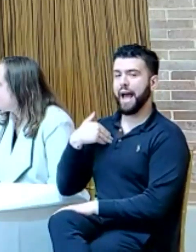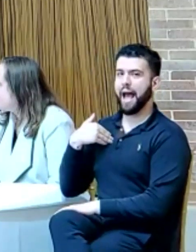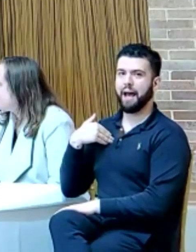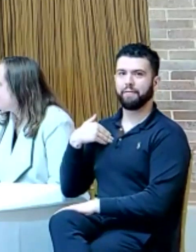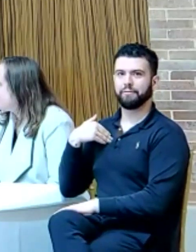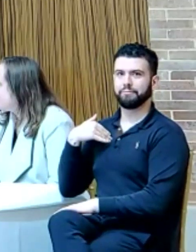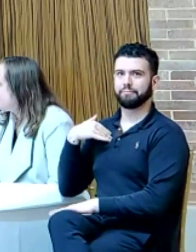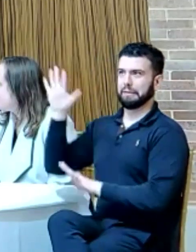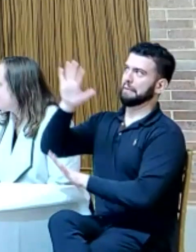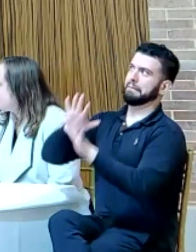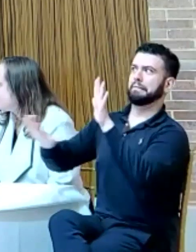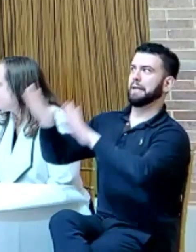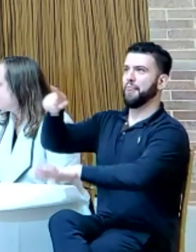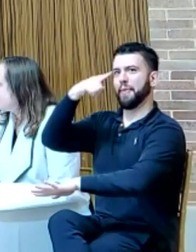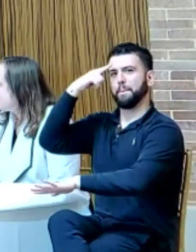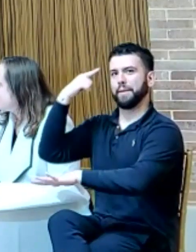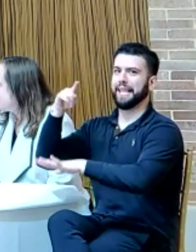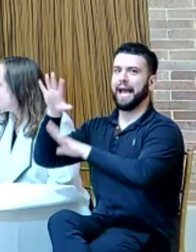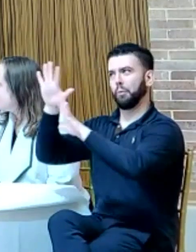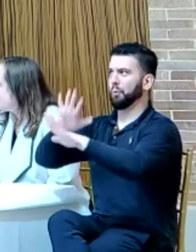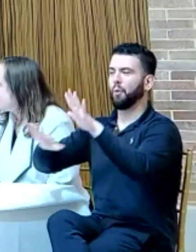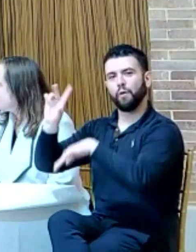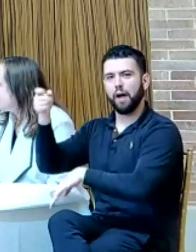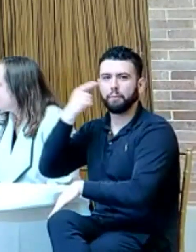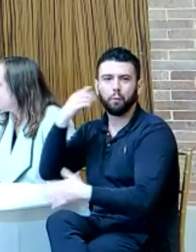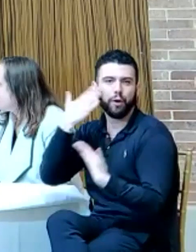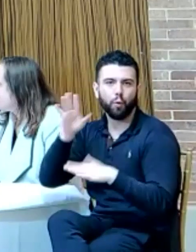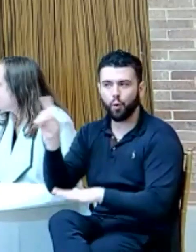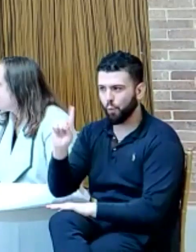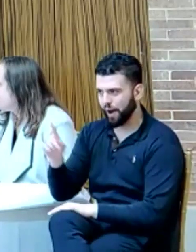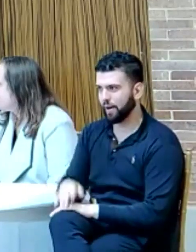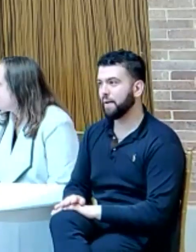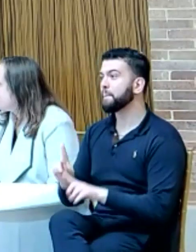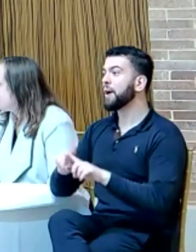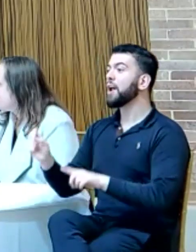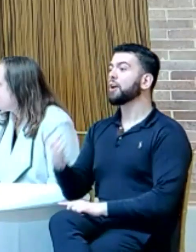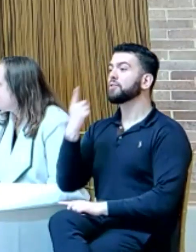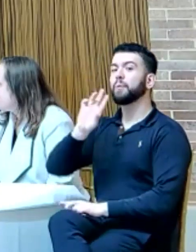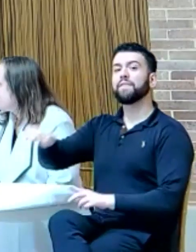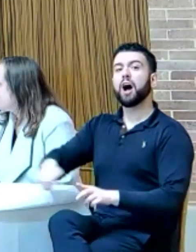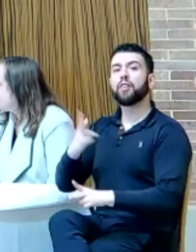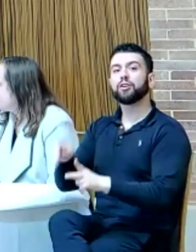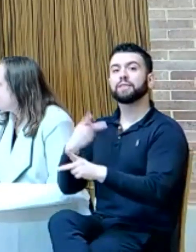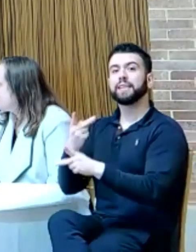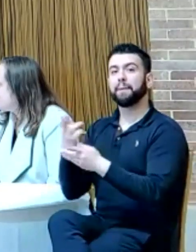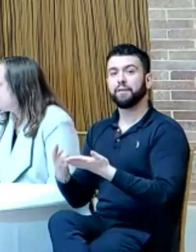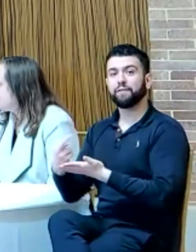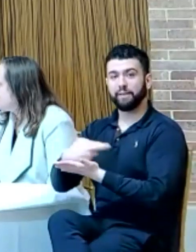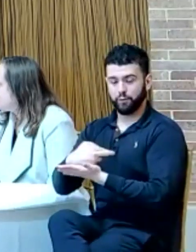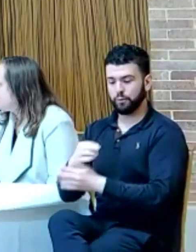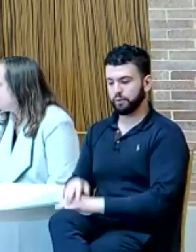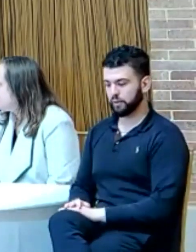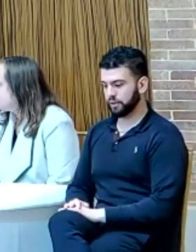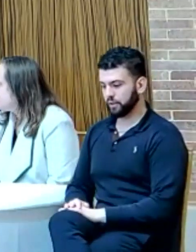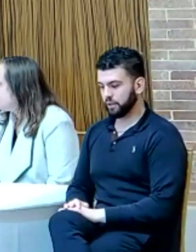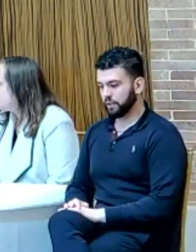of government um there are however other types of remedies that when we um